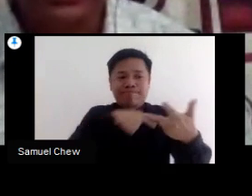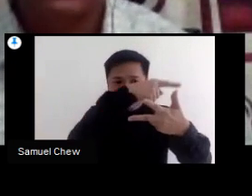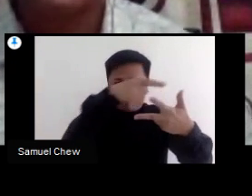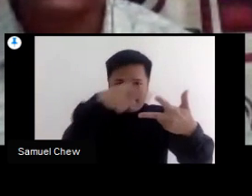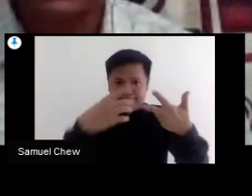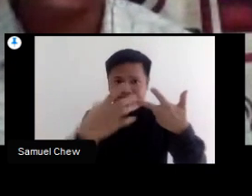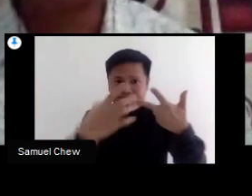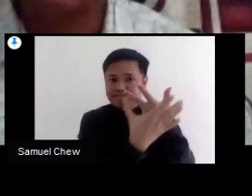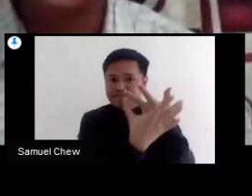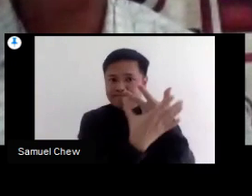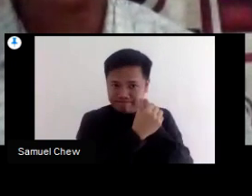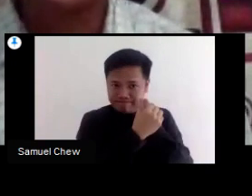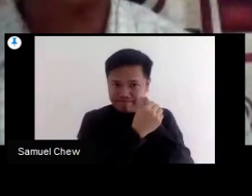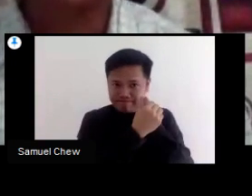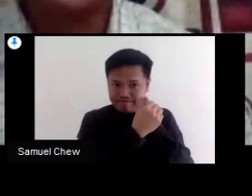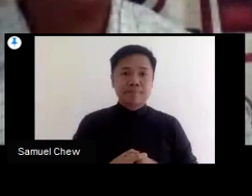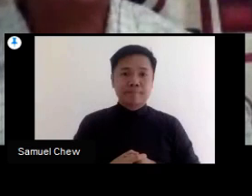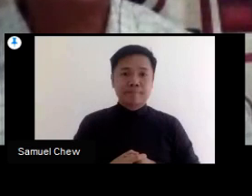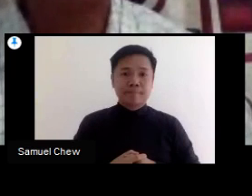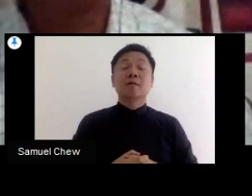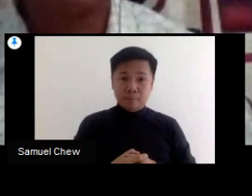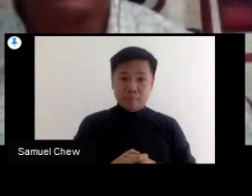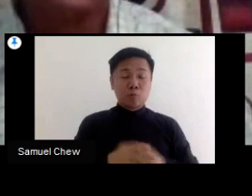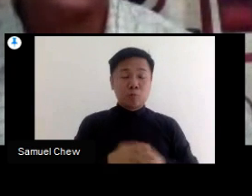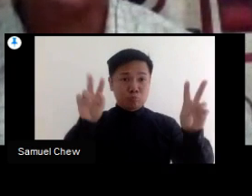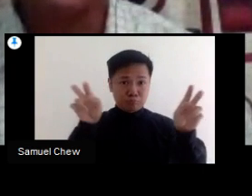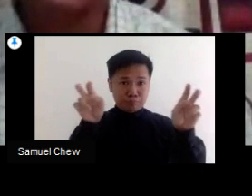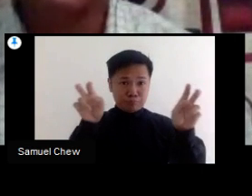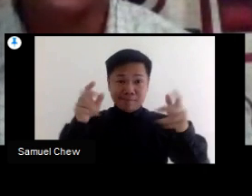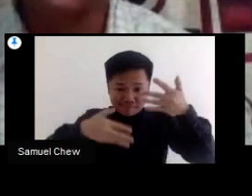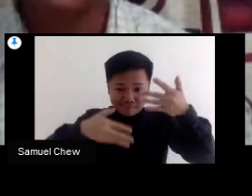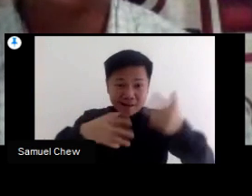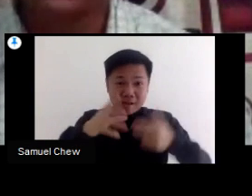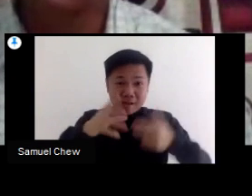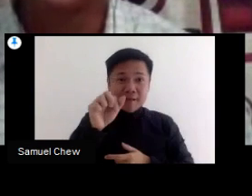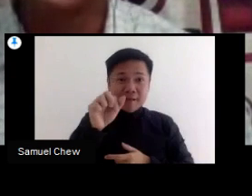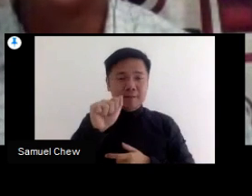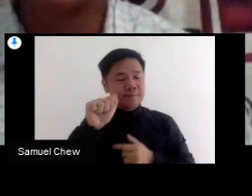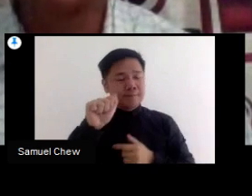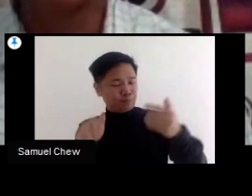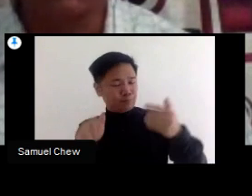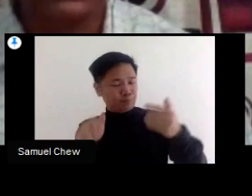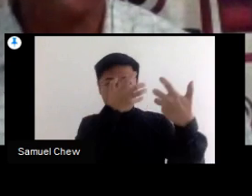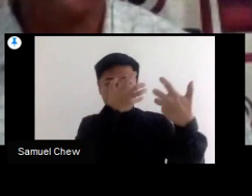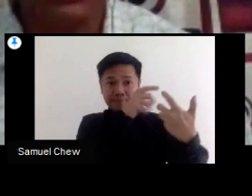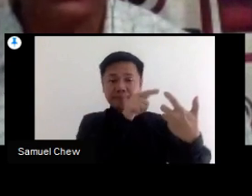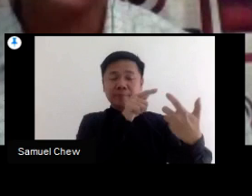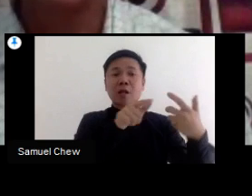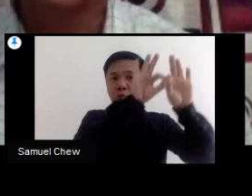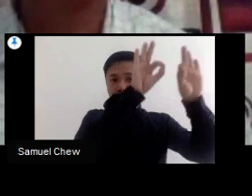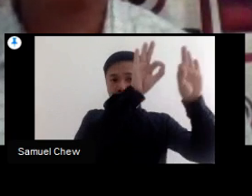Regular compilation of data and reporting of progress on the National Indicator Framework is taking place. Gradually, more and more indicators are being reported